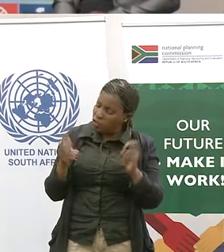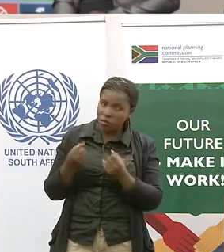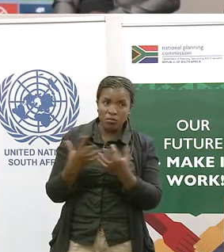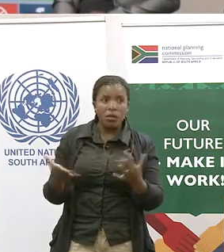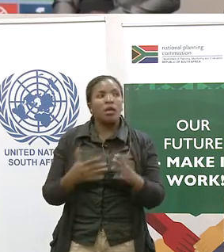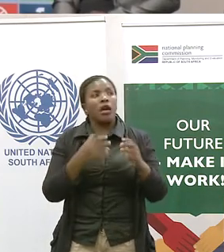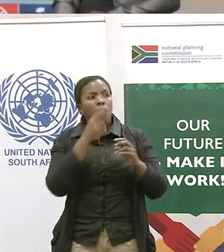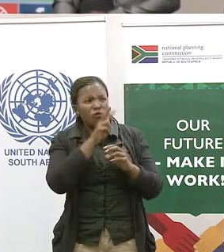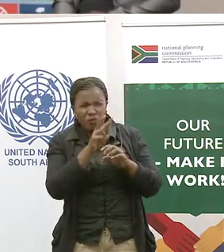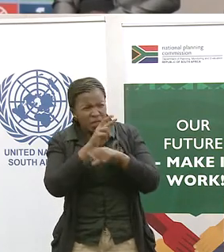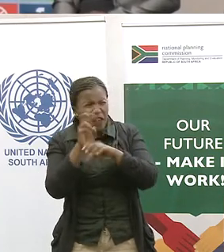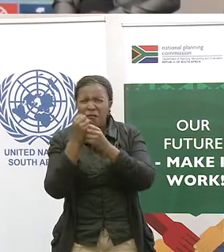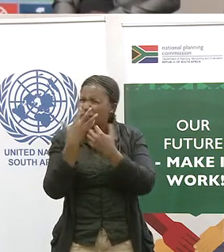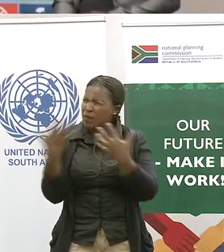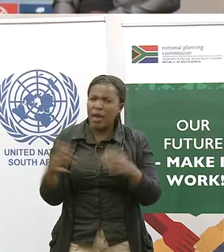So,